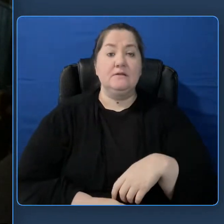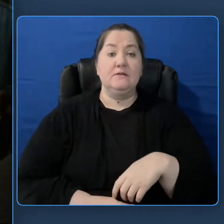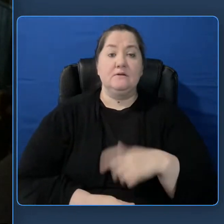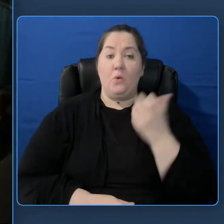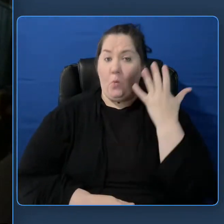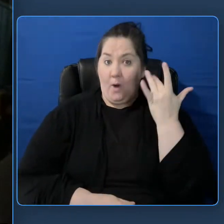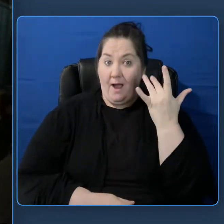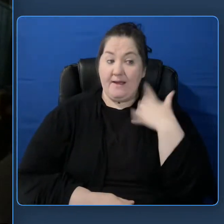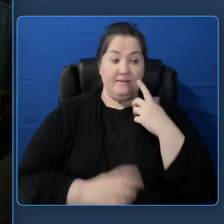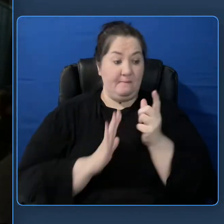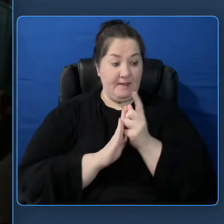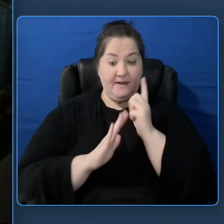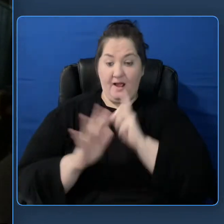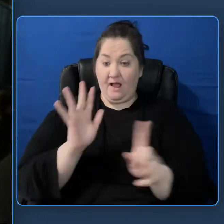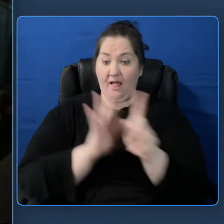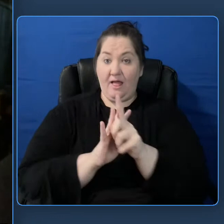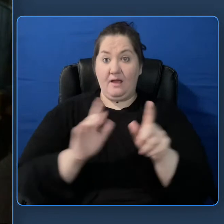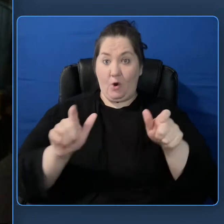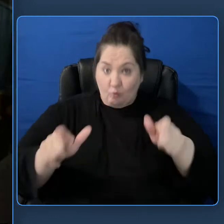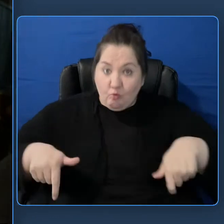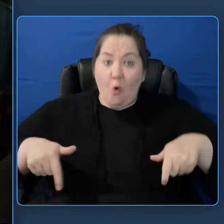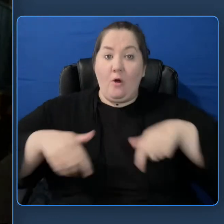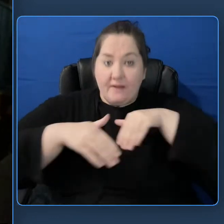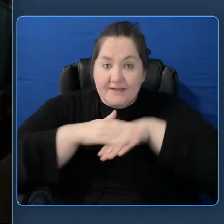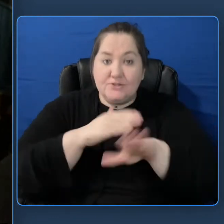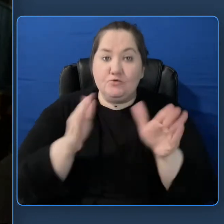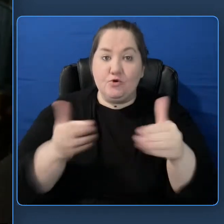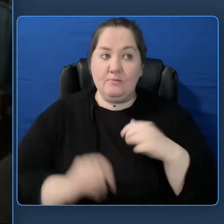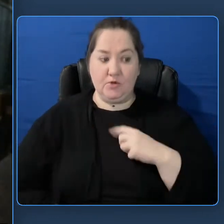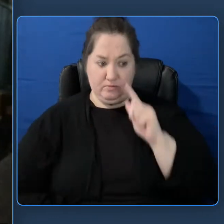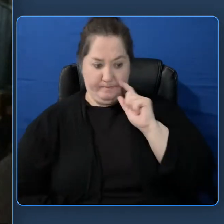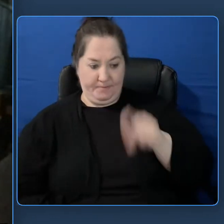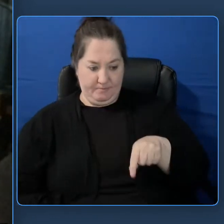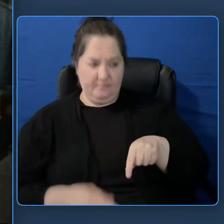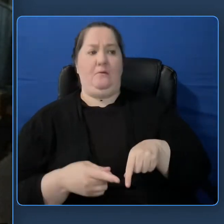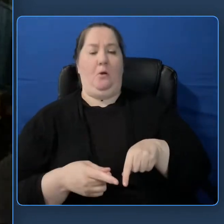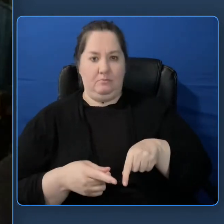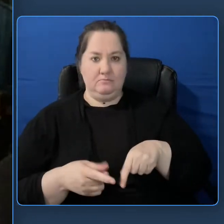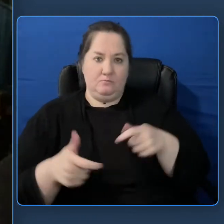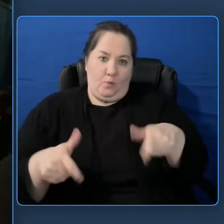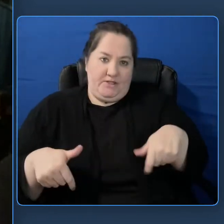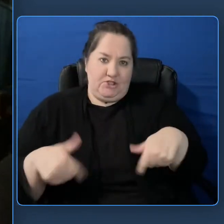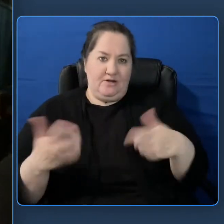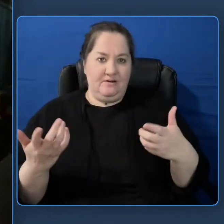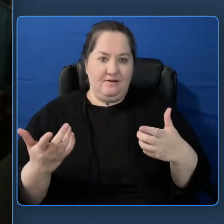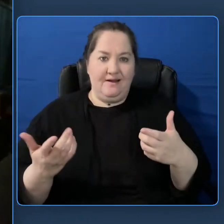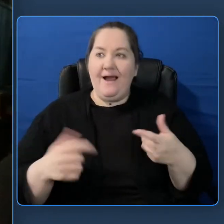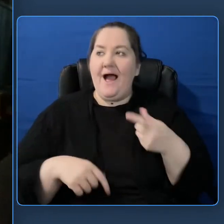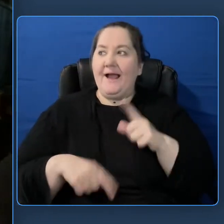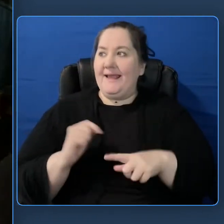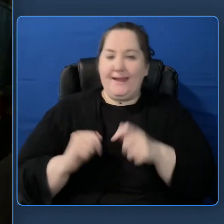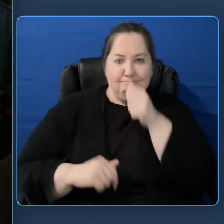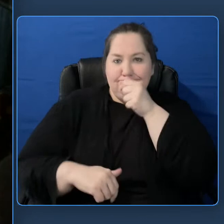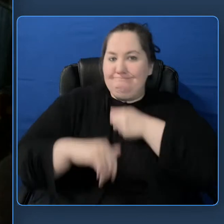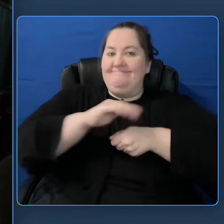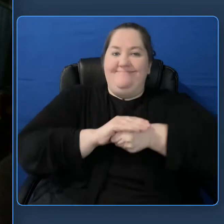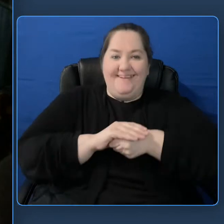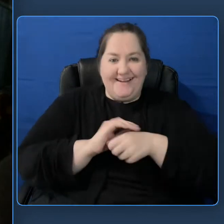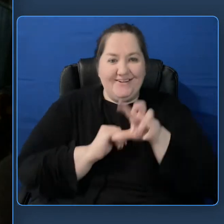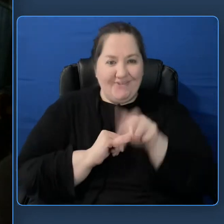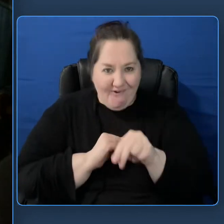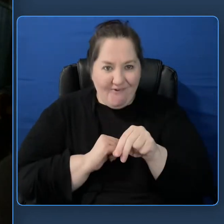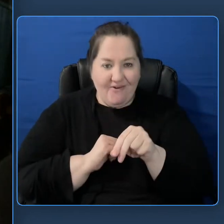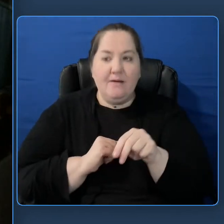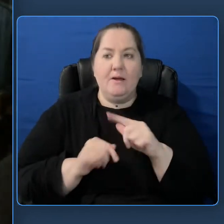room, you can tell. And so it's never one of those things where I could not disclose it, but it was also one of those situations